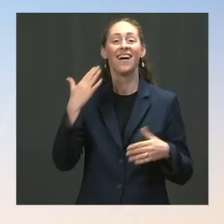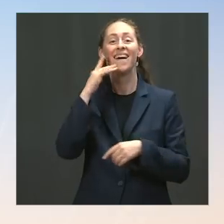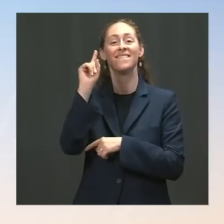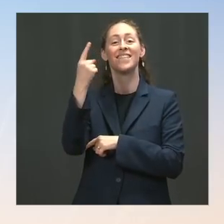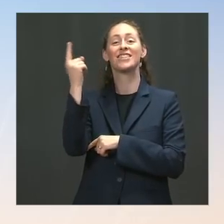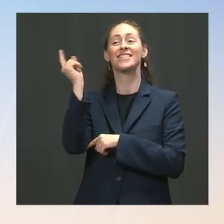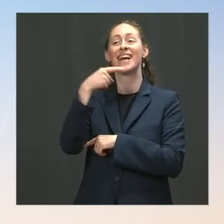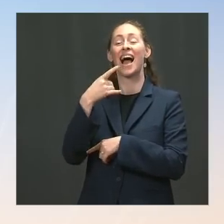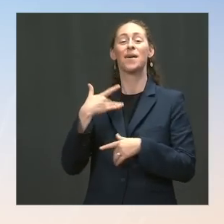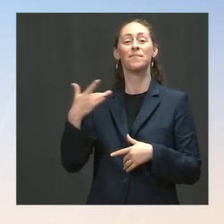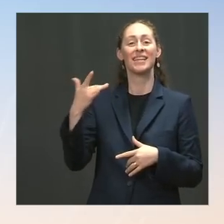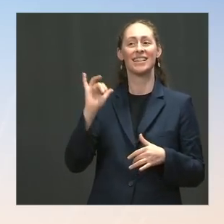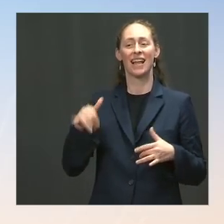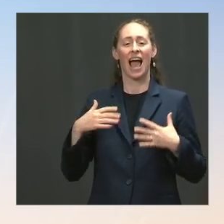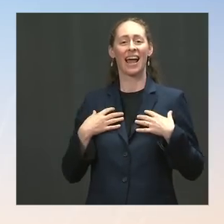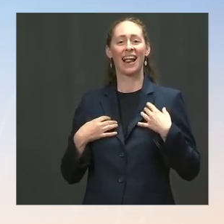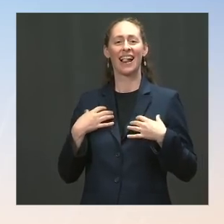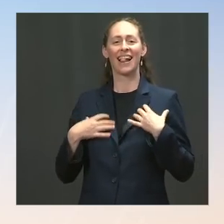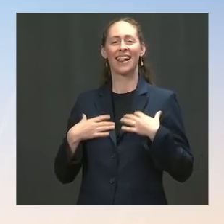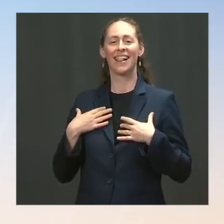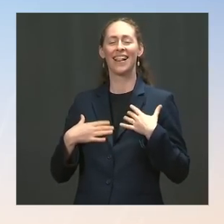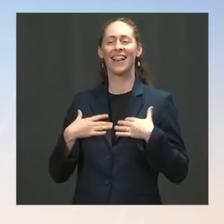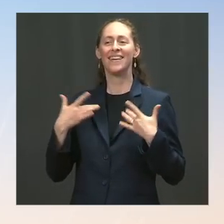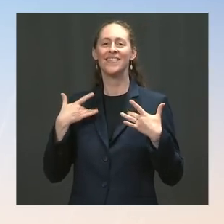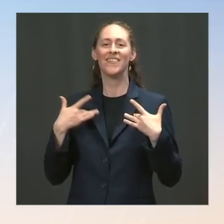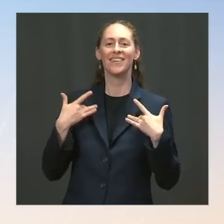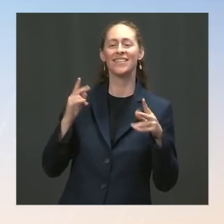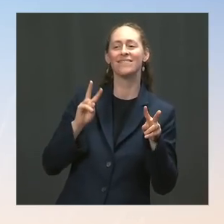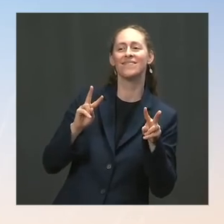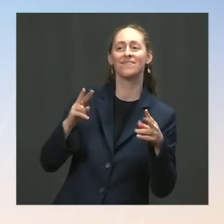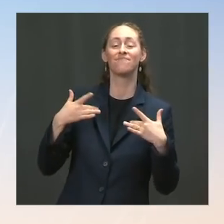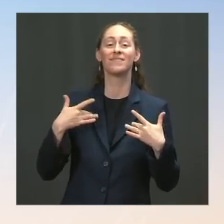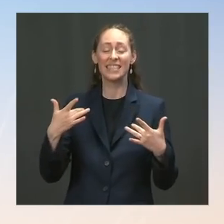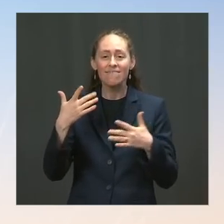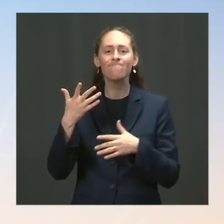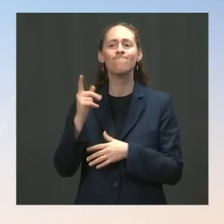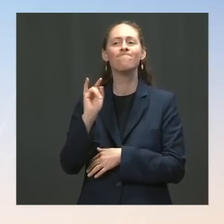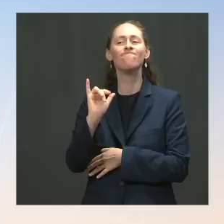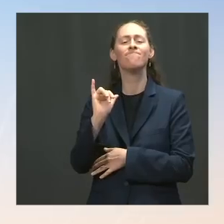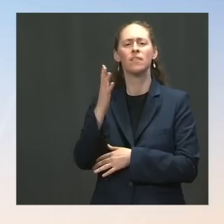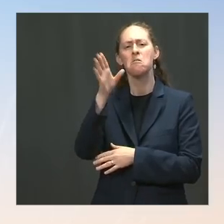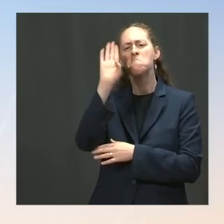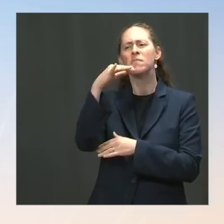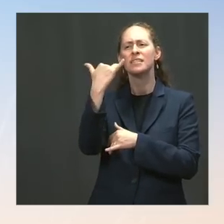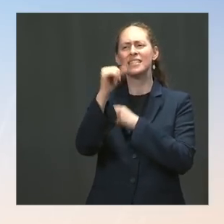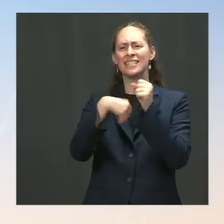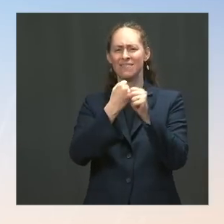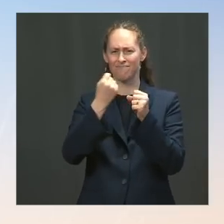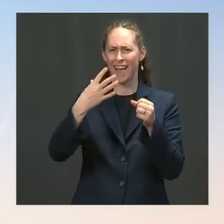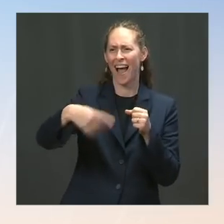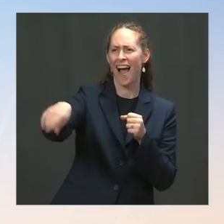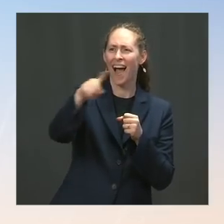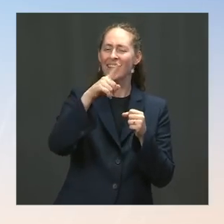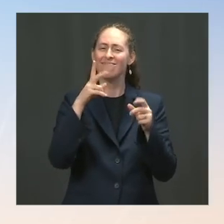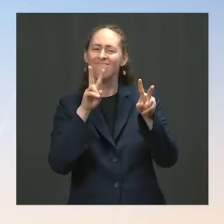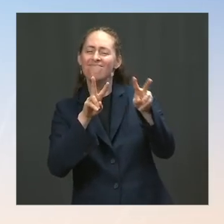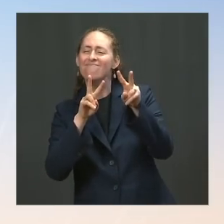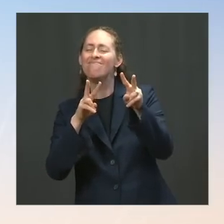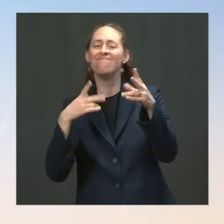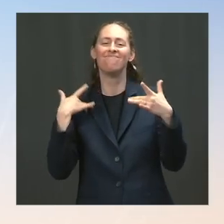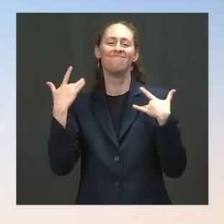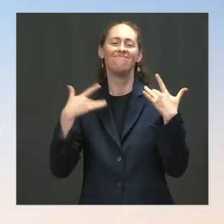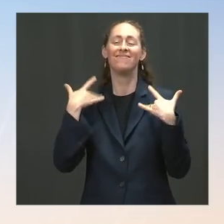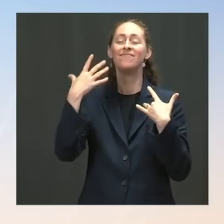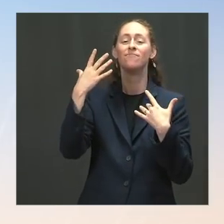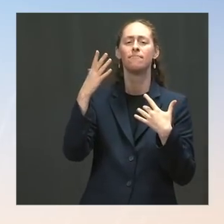There's a vibe about going back to school. And this year, there's no exception. We're committed to doing everything we can to ensure